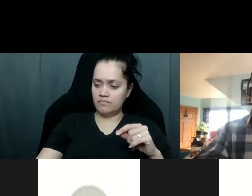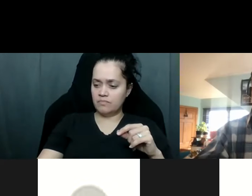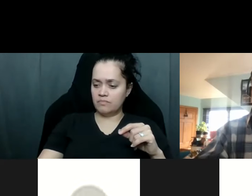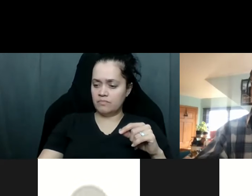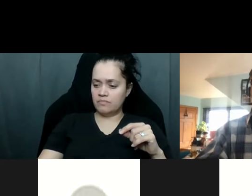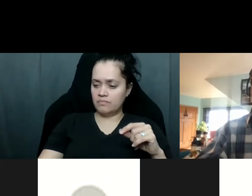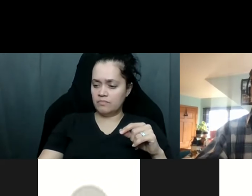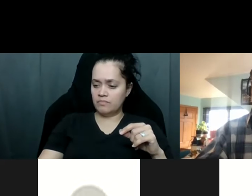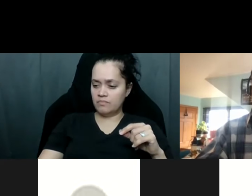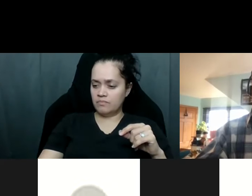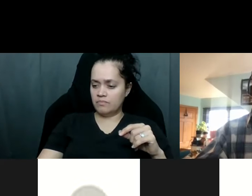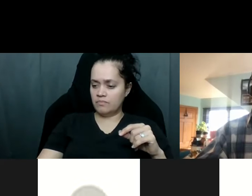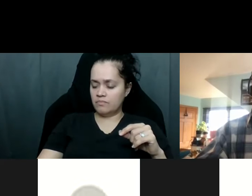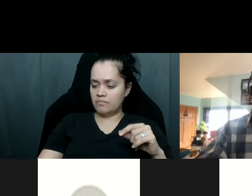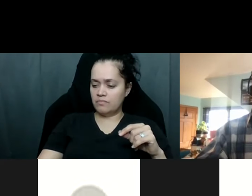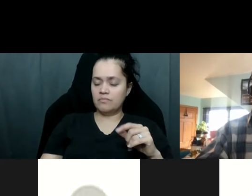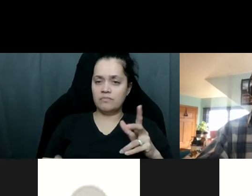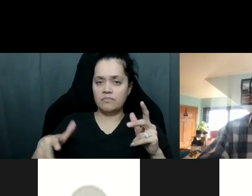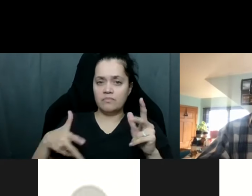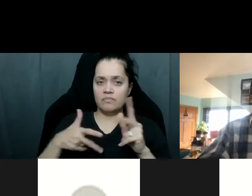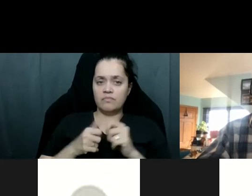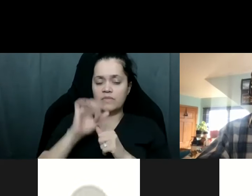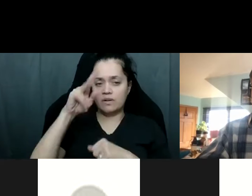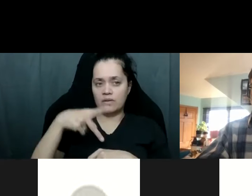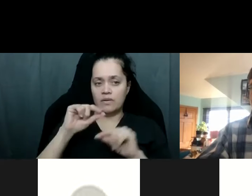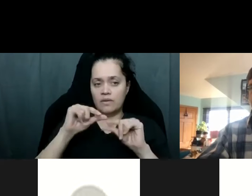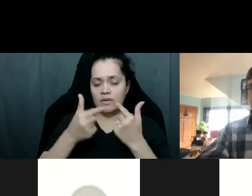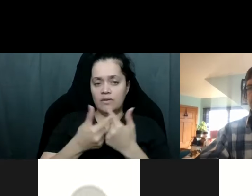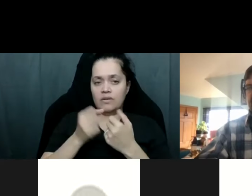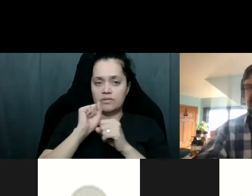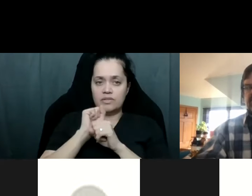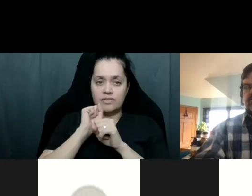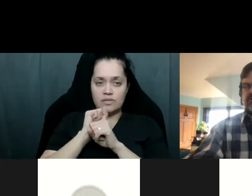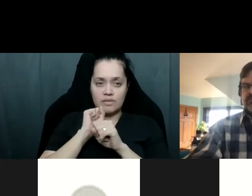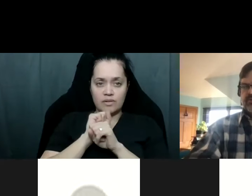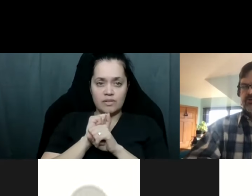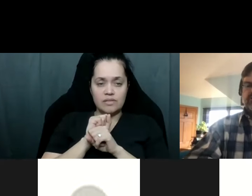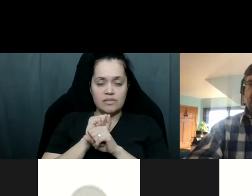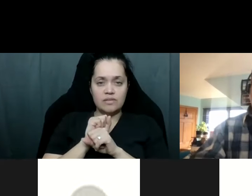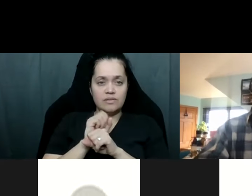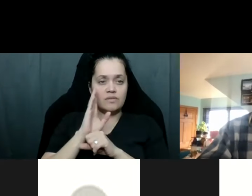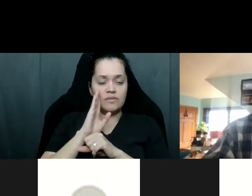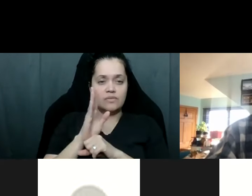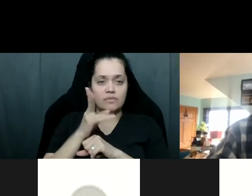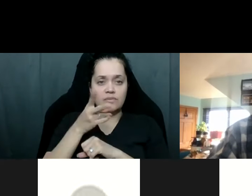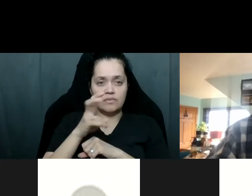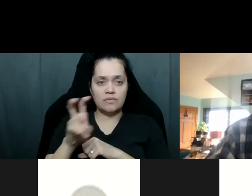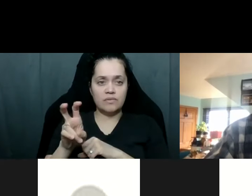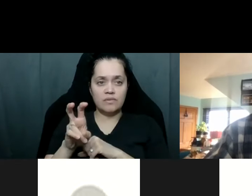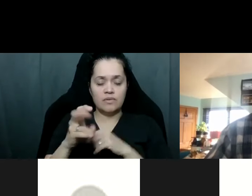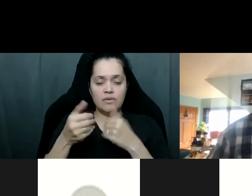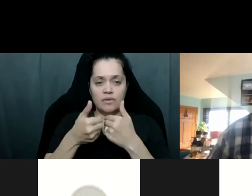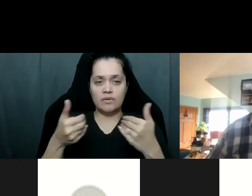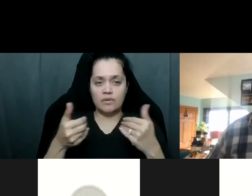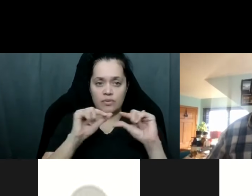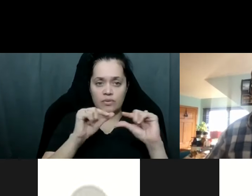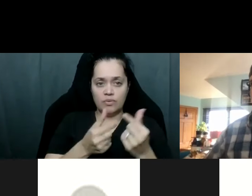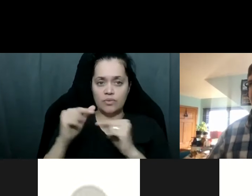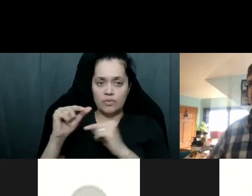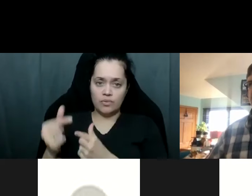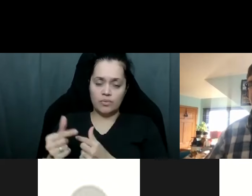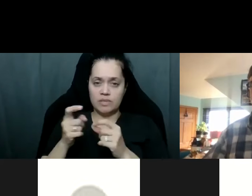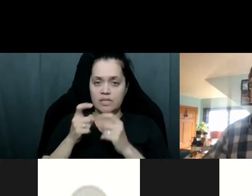right, we're going to follow up on this right now by doing a little group work. So I'm going to put you into breakout rooms and give